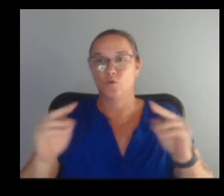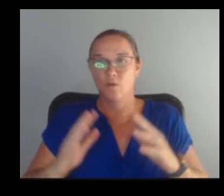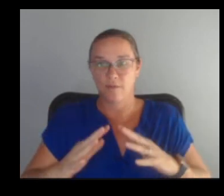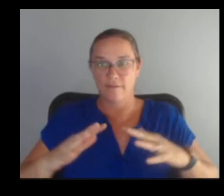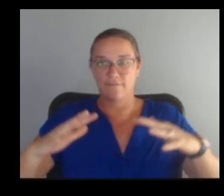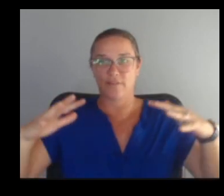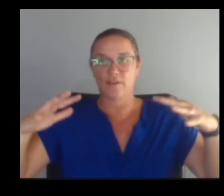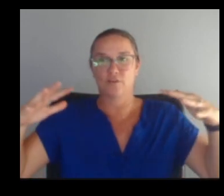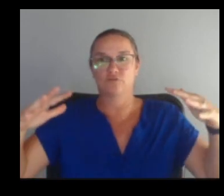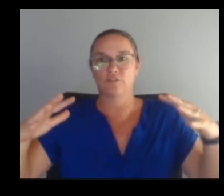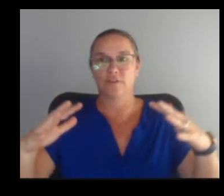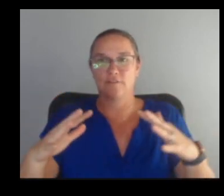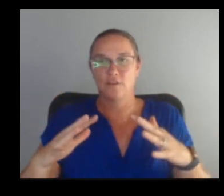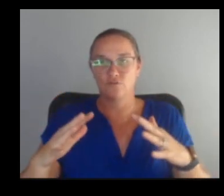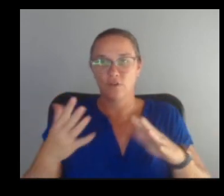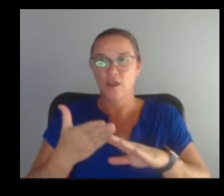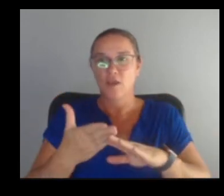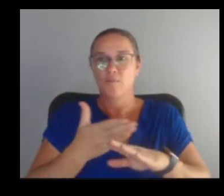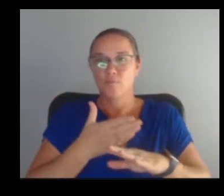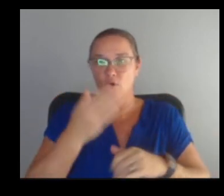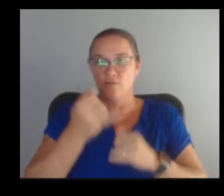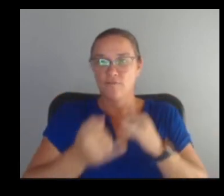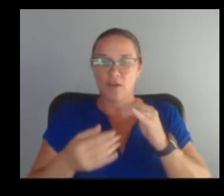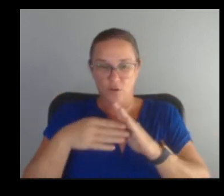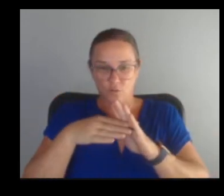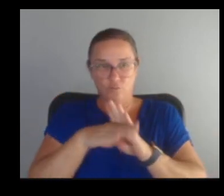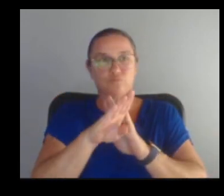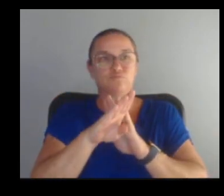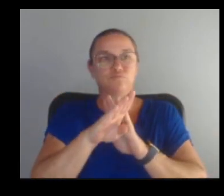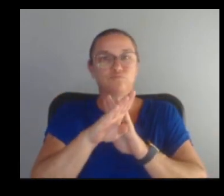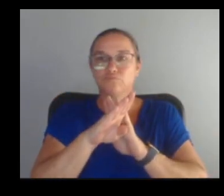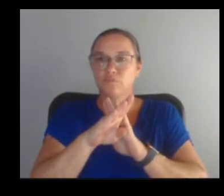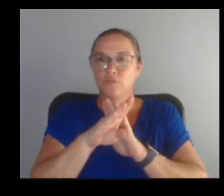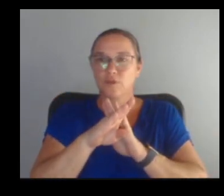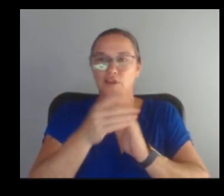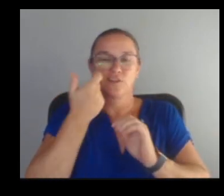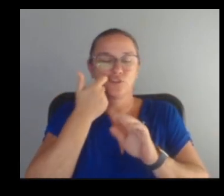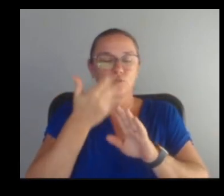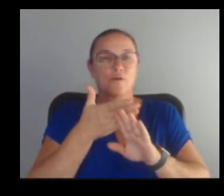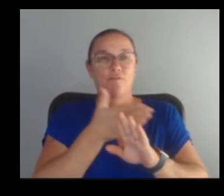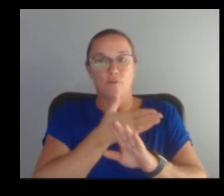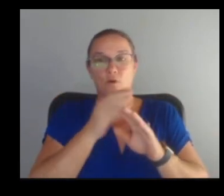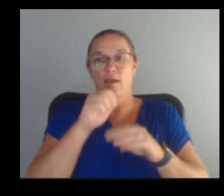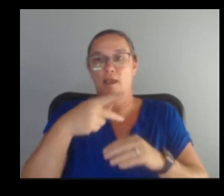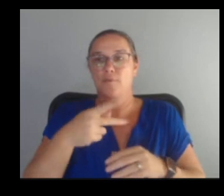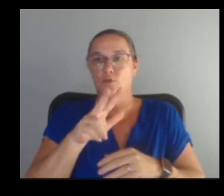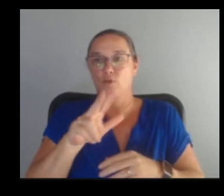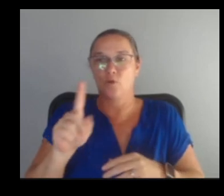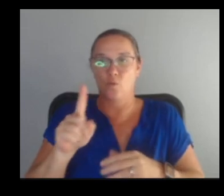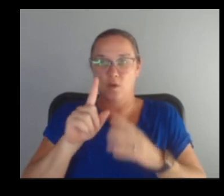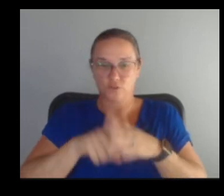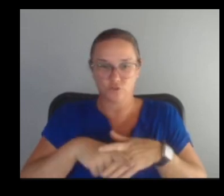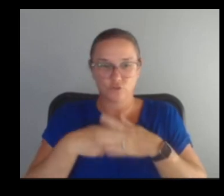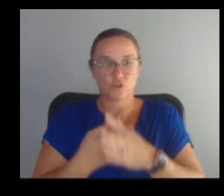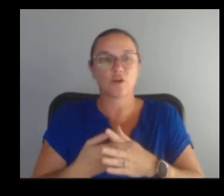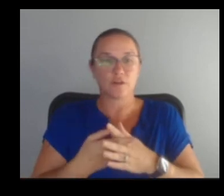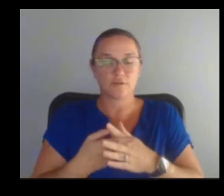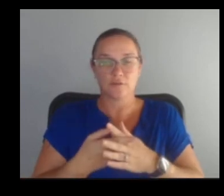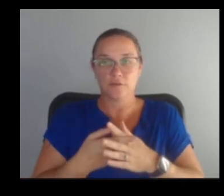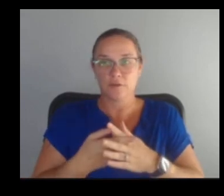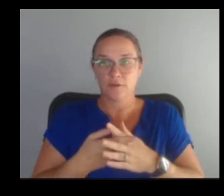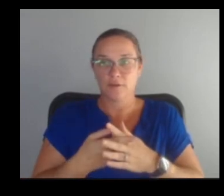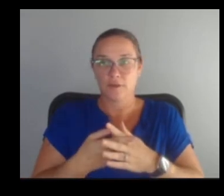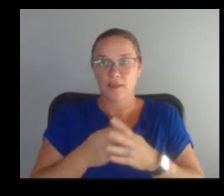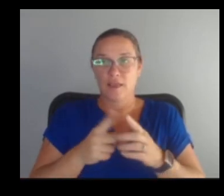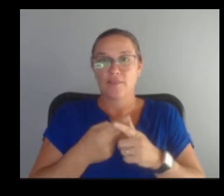deflation before a final rise, right before the onset of episode 31, which once again